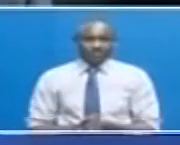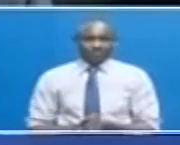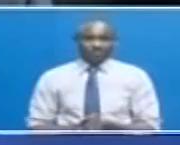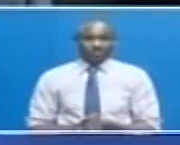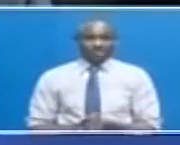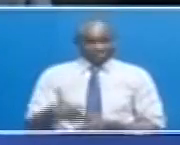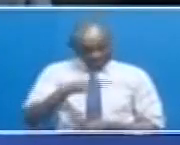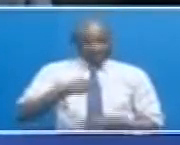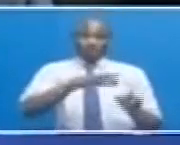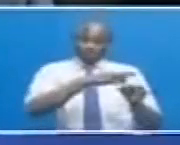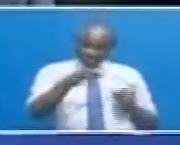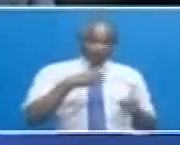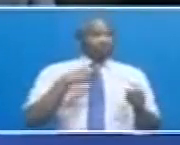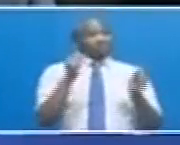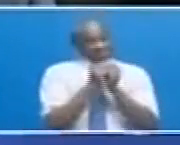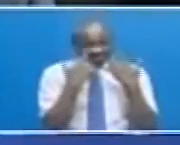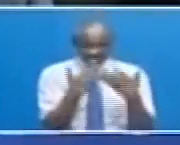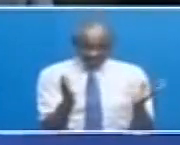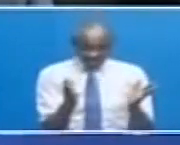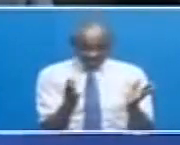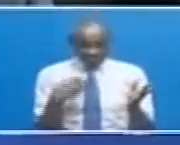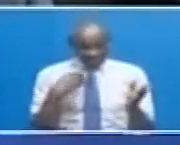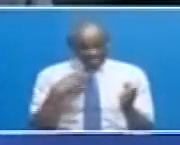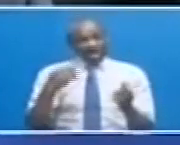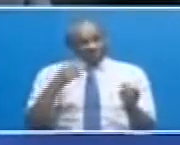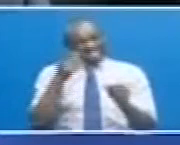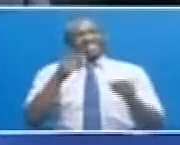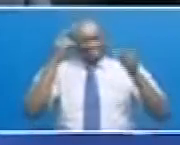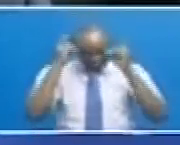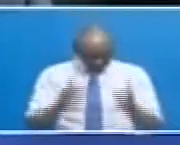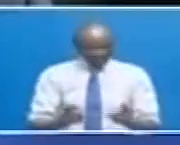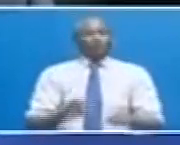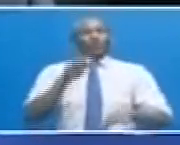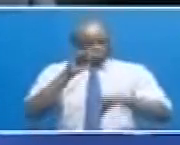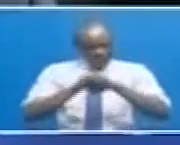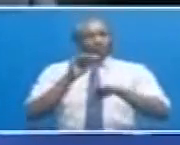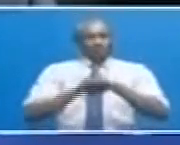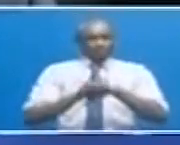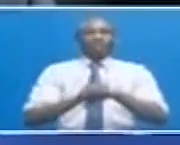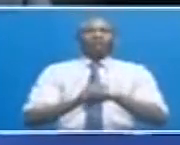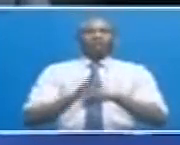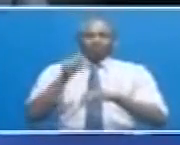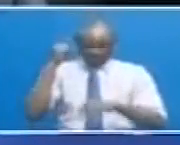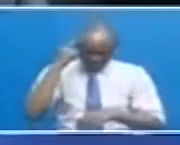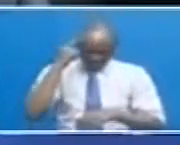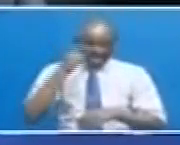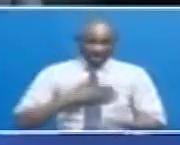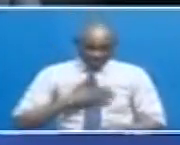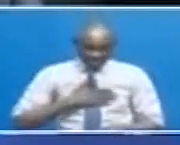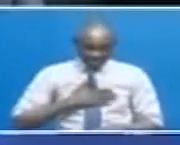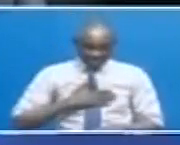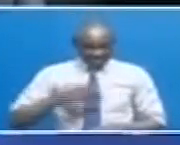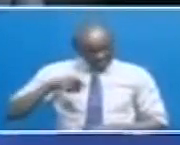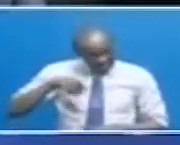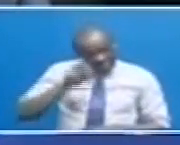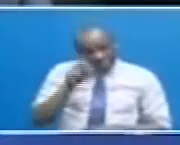As a coalition, we have made a conscious decision that the